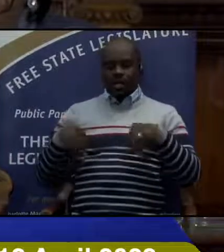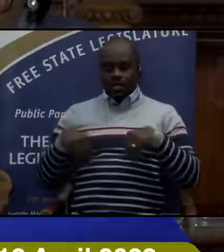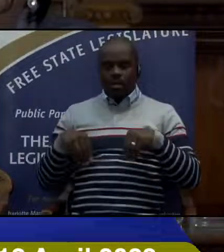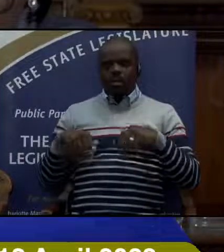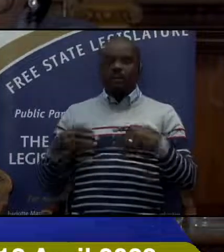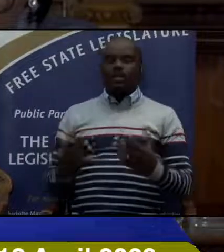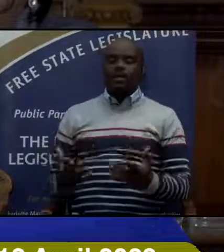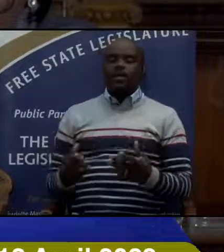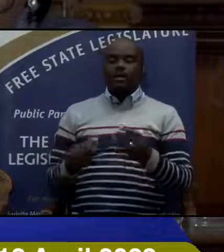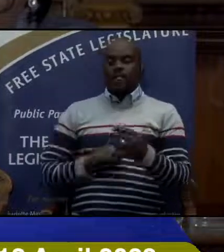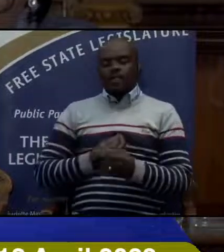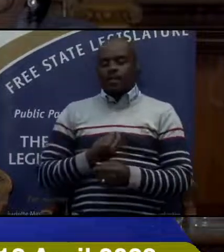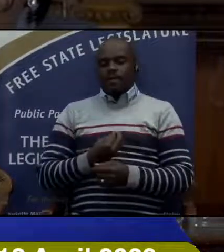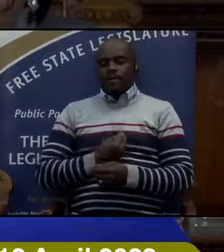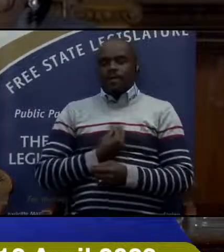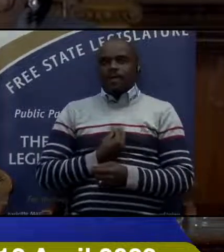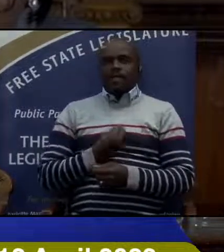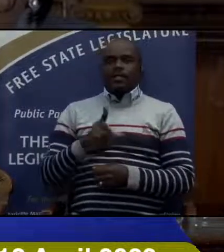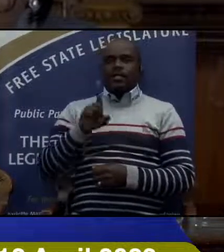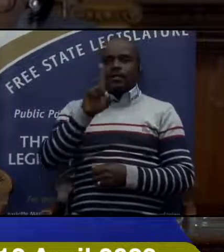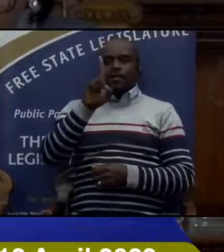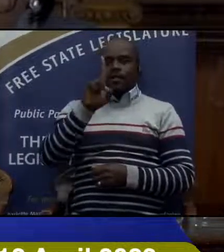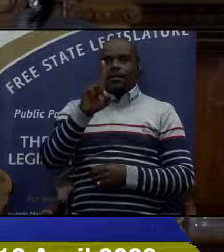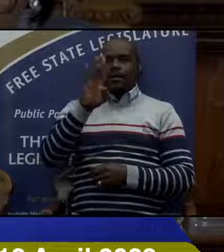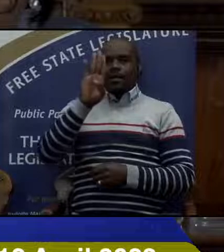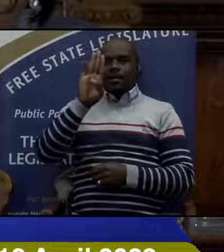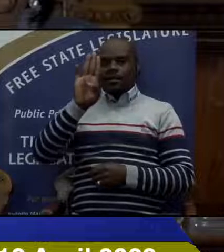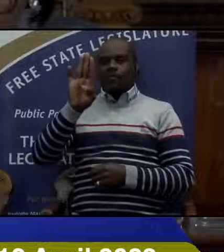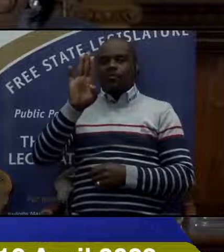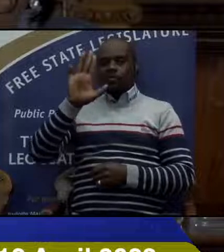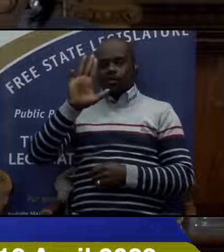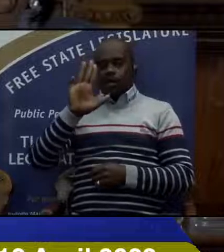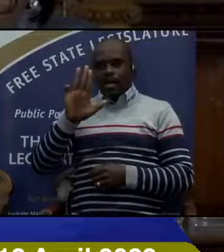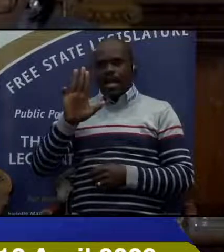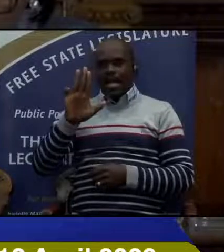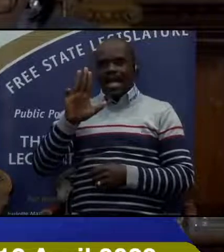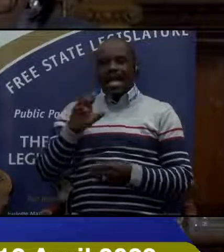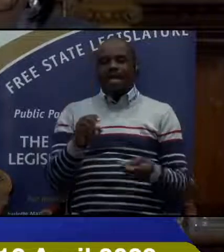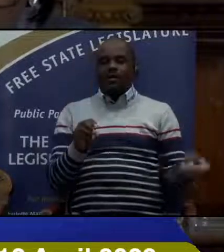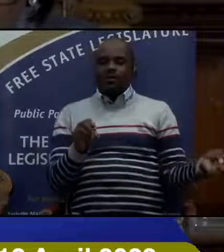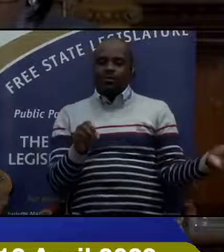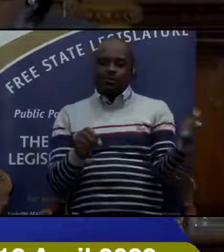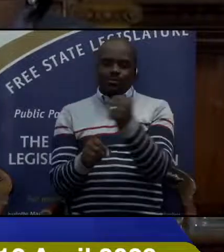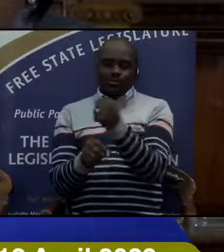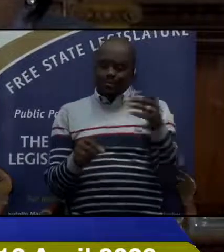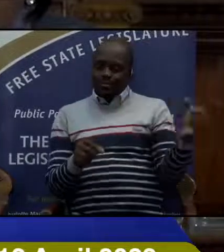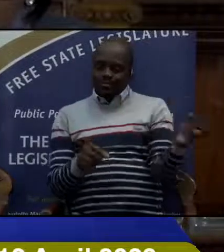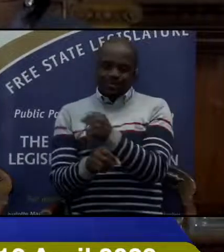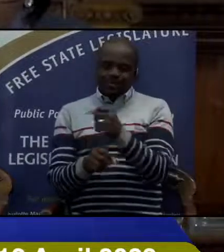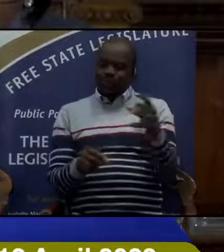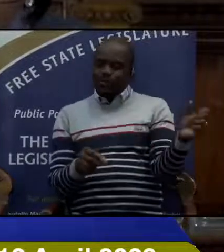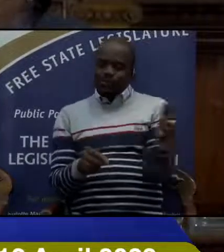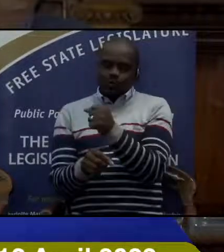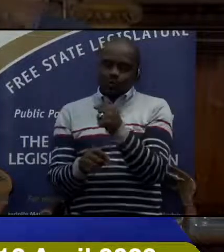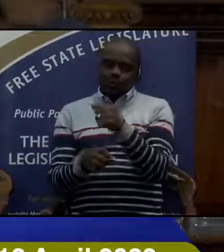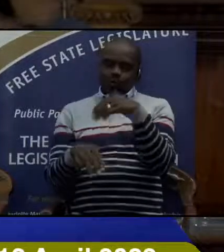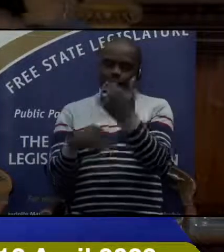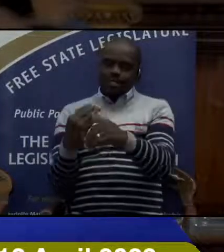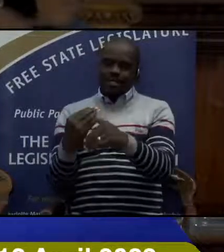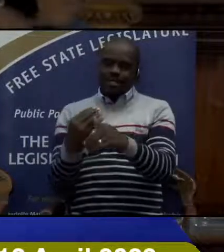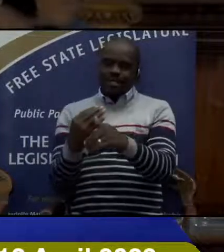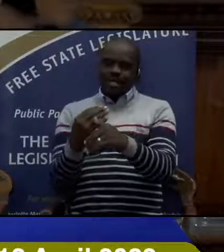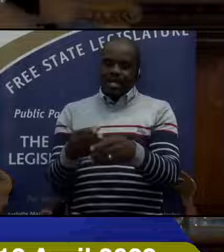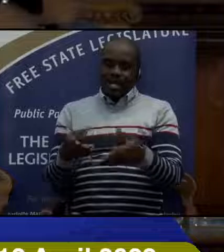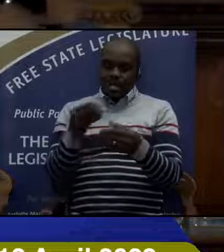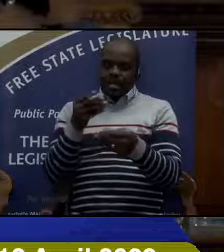youth that completed their public administration learnership program, and the department played a critical role in their